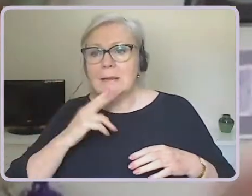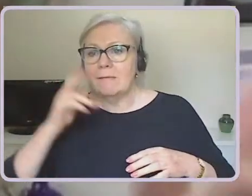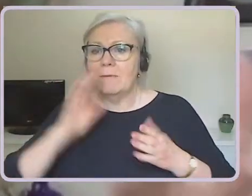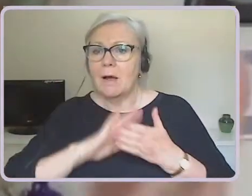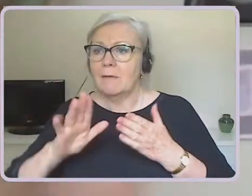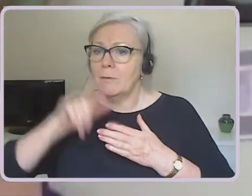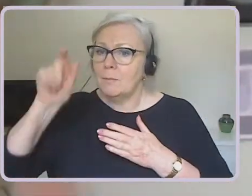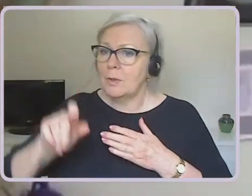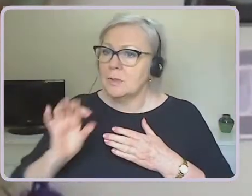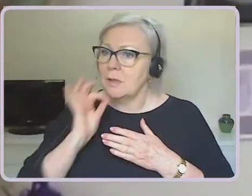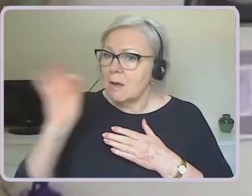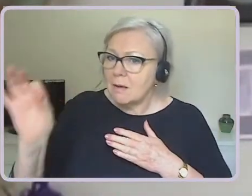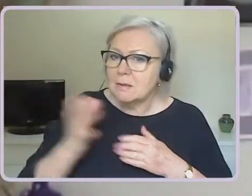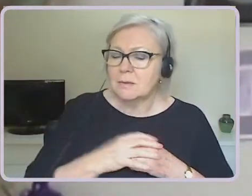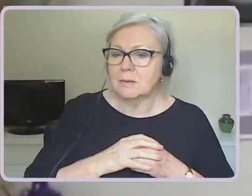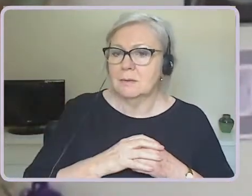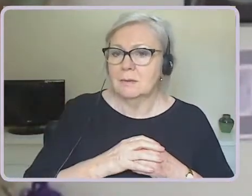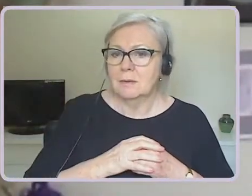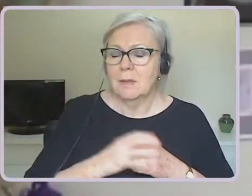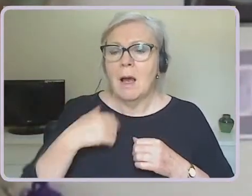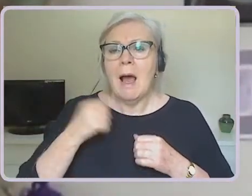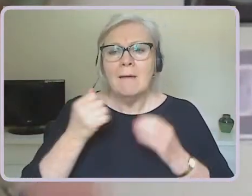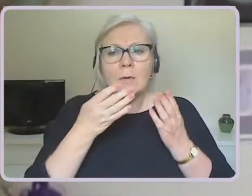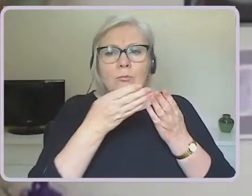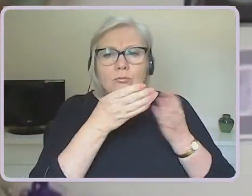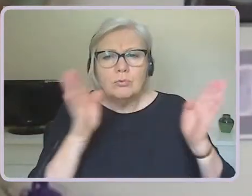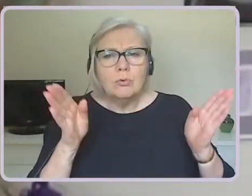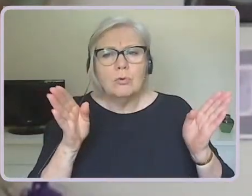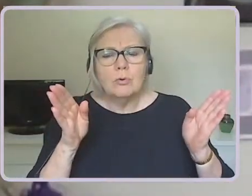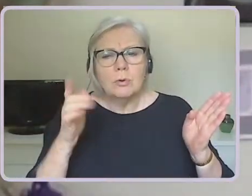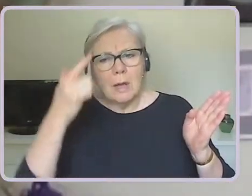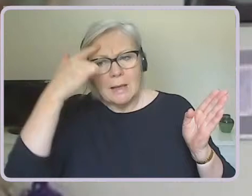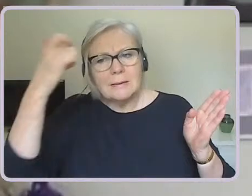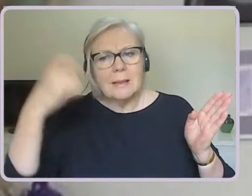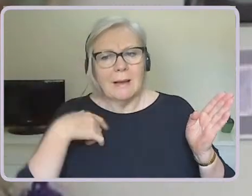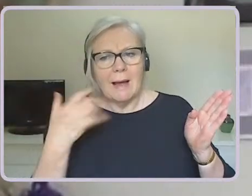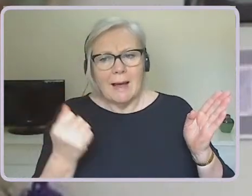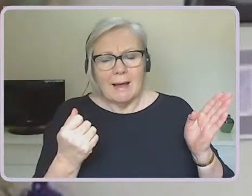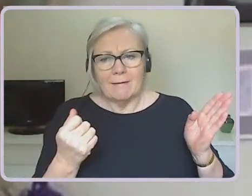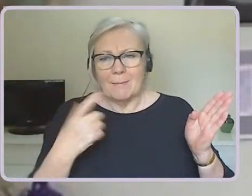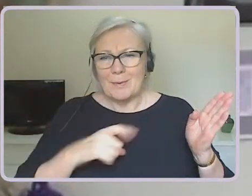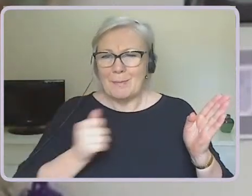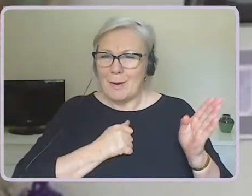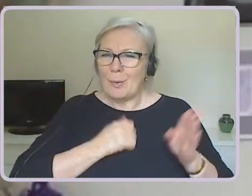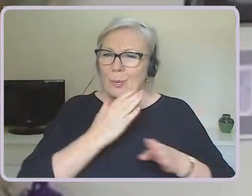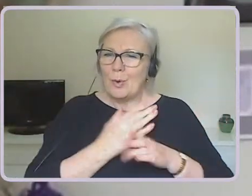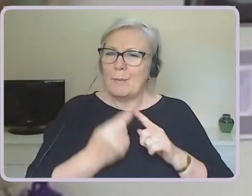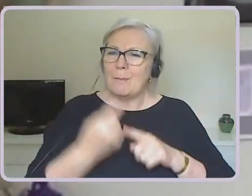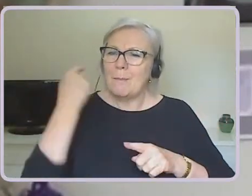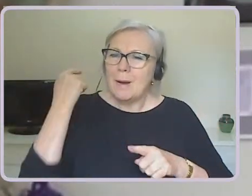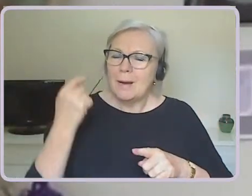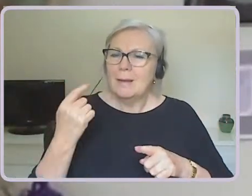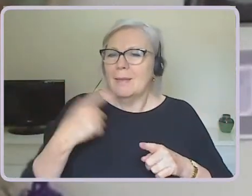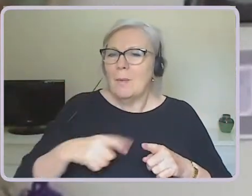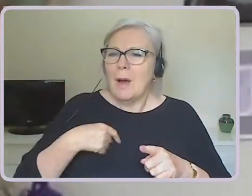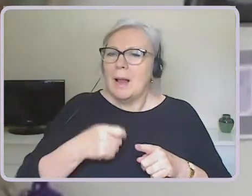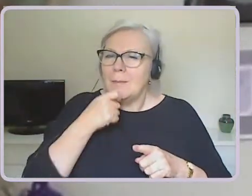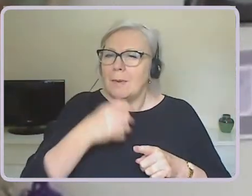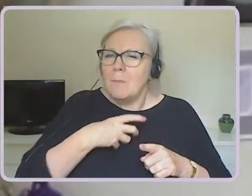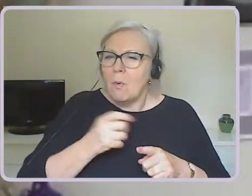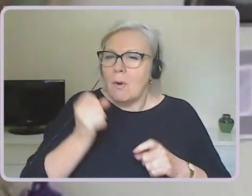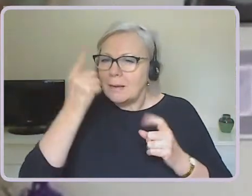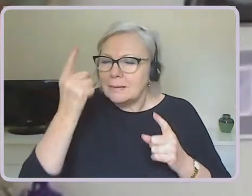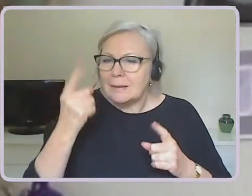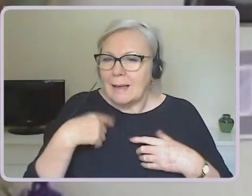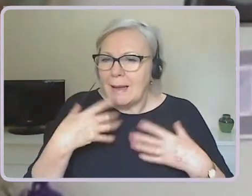have a broader range of understanding than most people in the disability community because of my work history and what I've done in the past. But we need